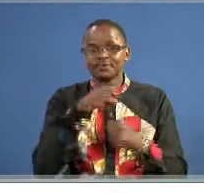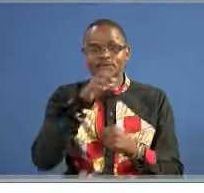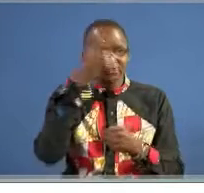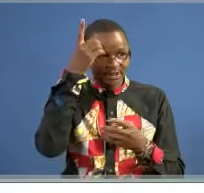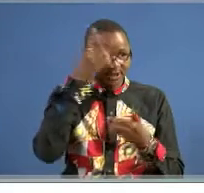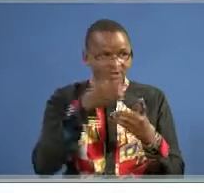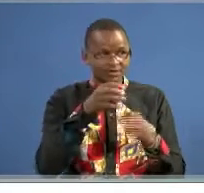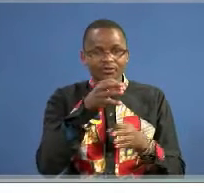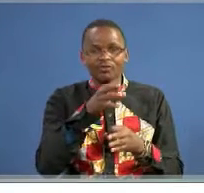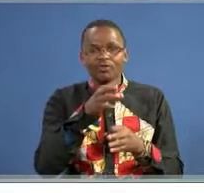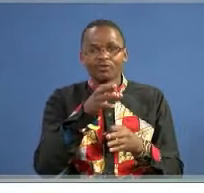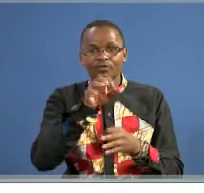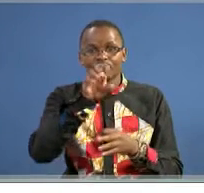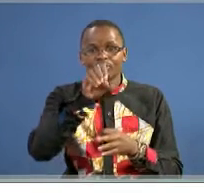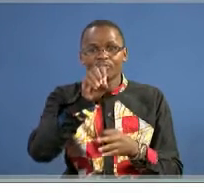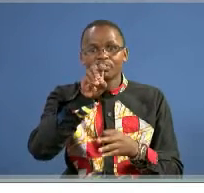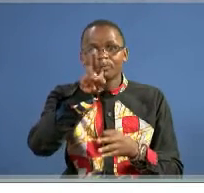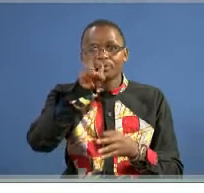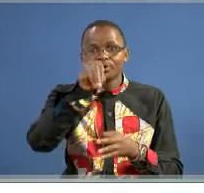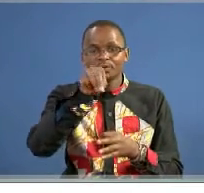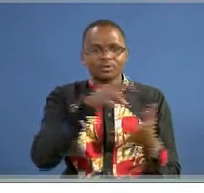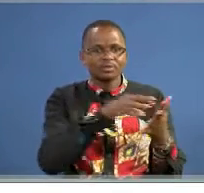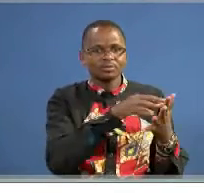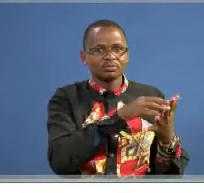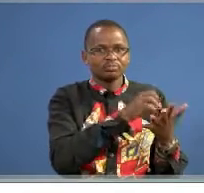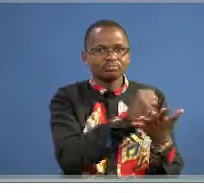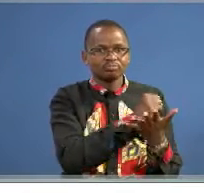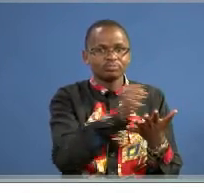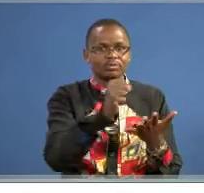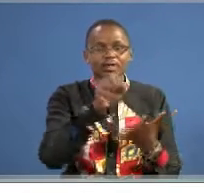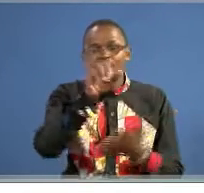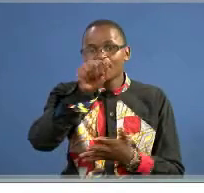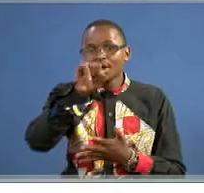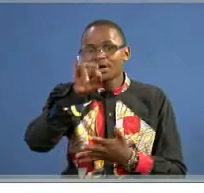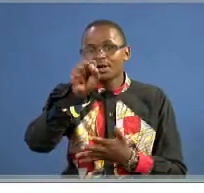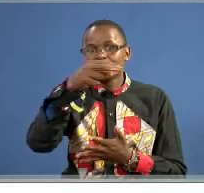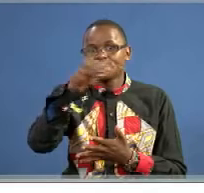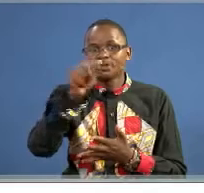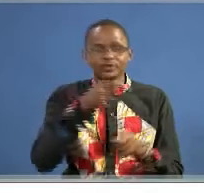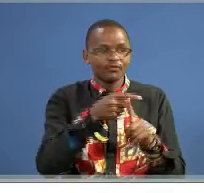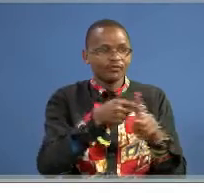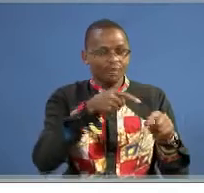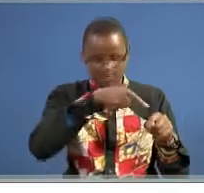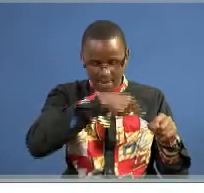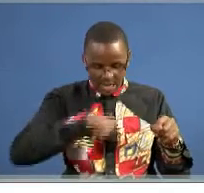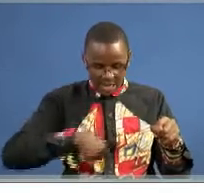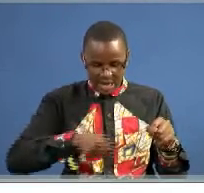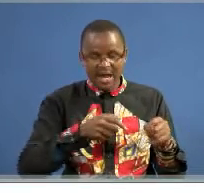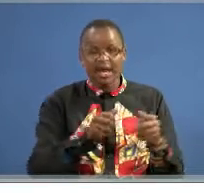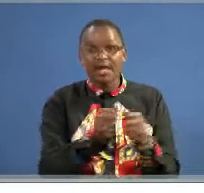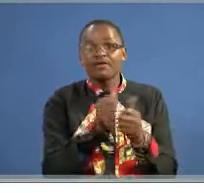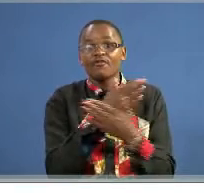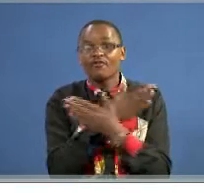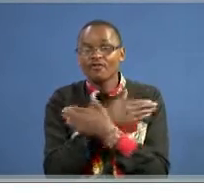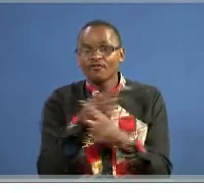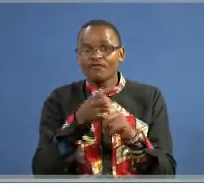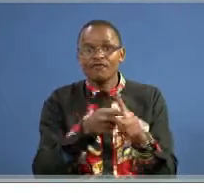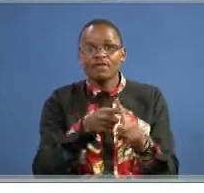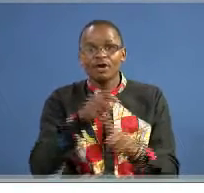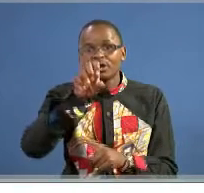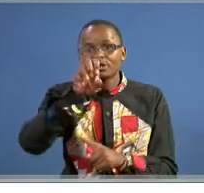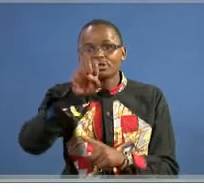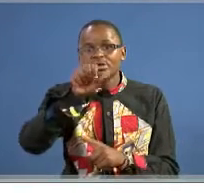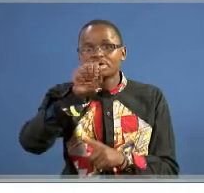Mission of ODM party to oust MPs Aisha Jumwa from Malindi and her counterpart from